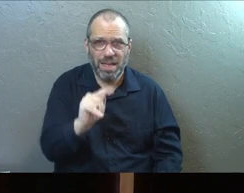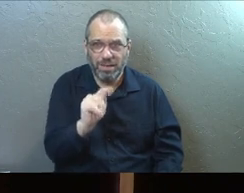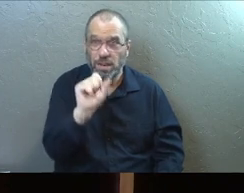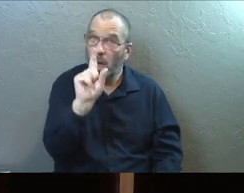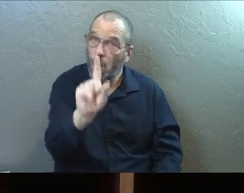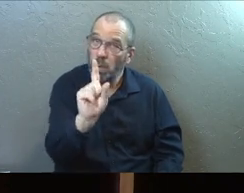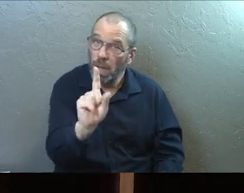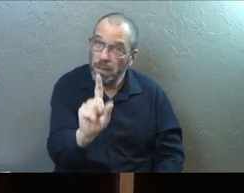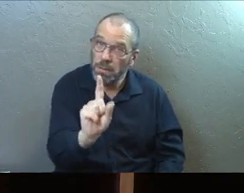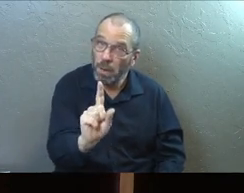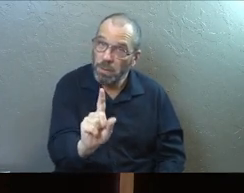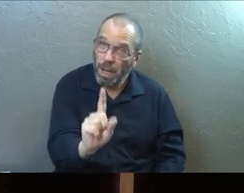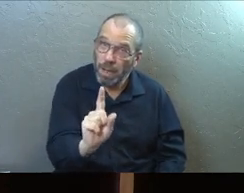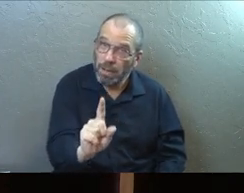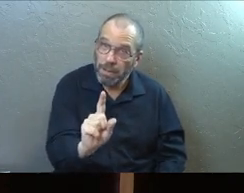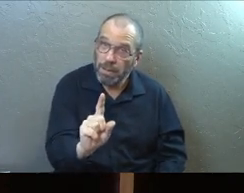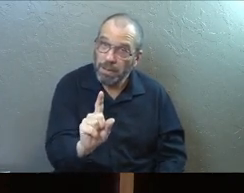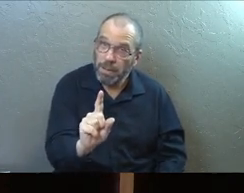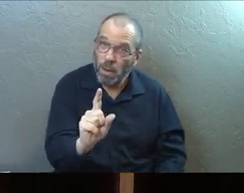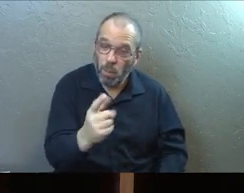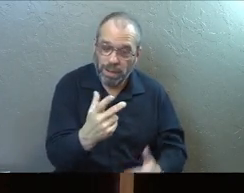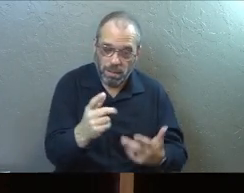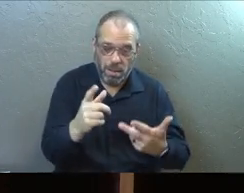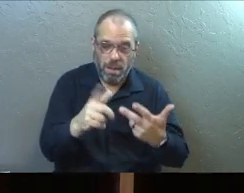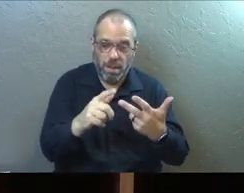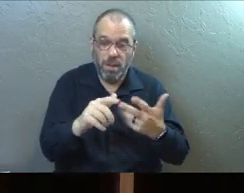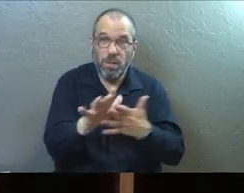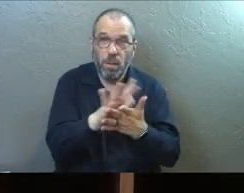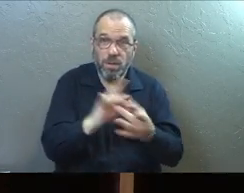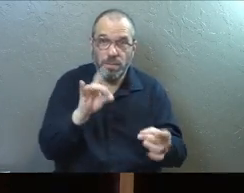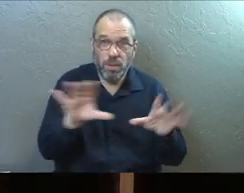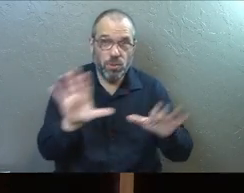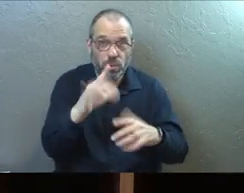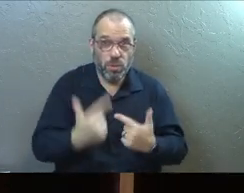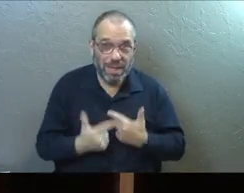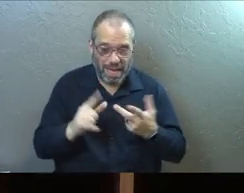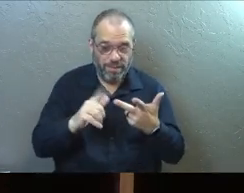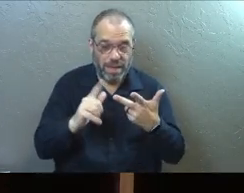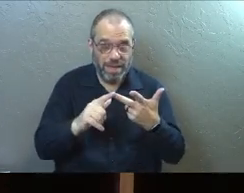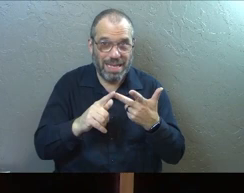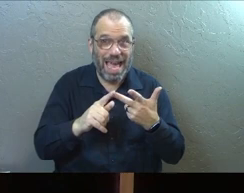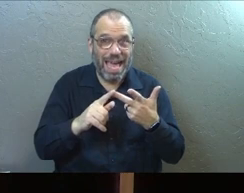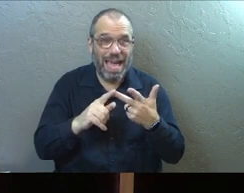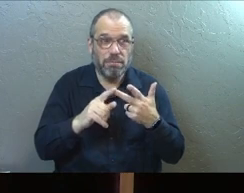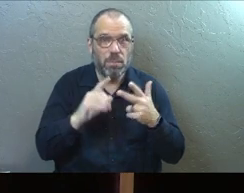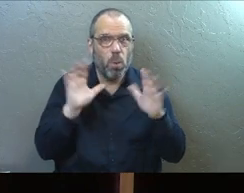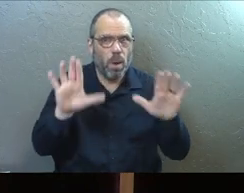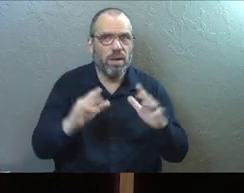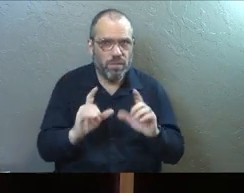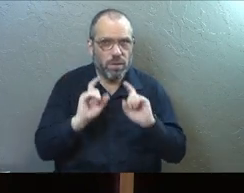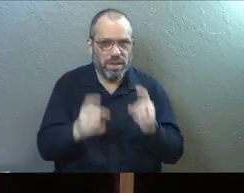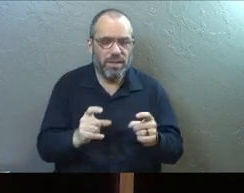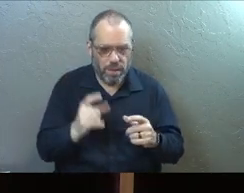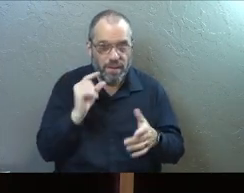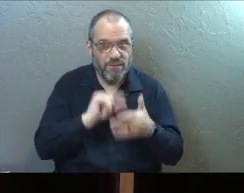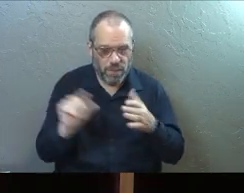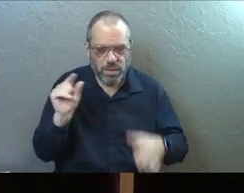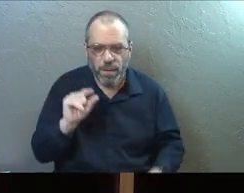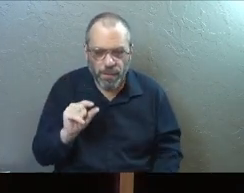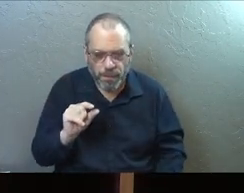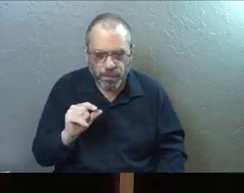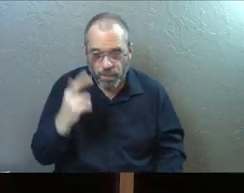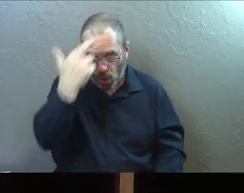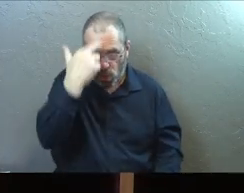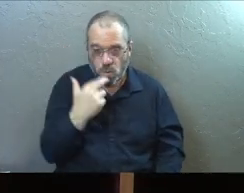And I want you to see what the third member of the Trinity is doing in your life and what a gift he is. Okay, so look at this very first